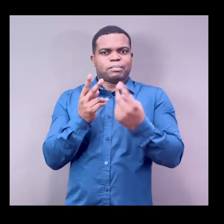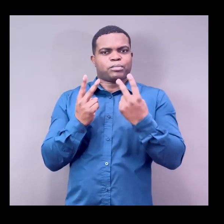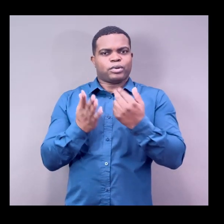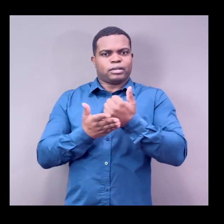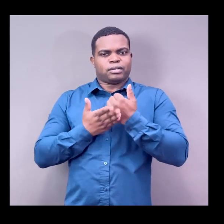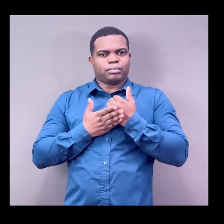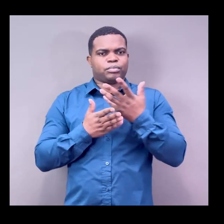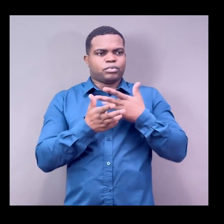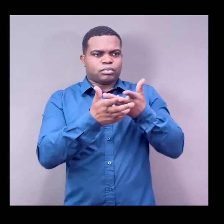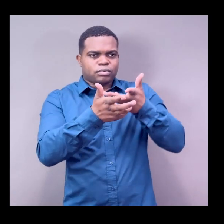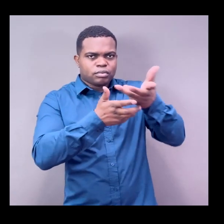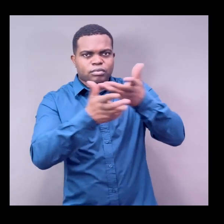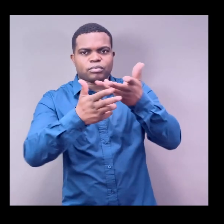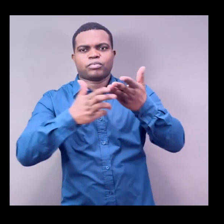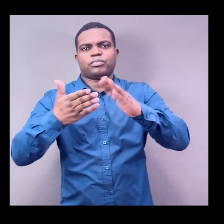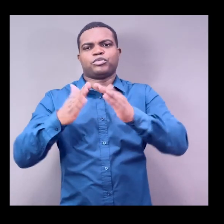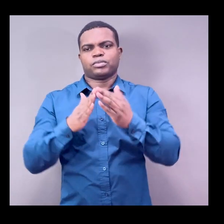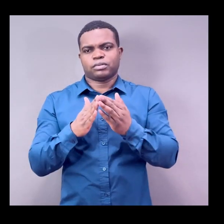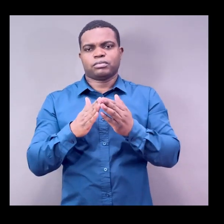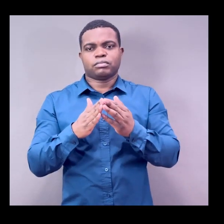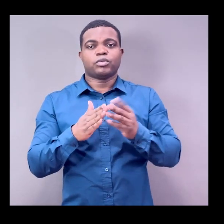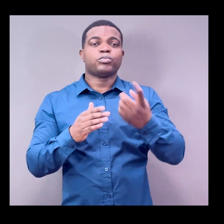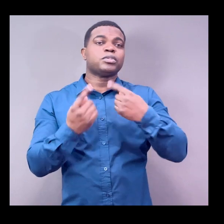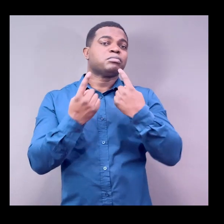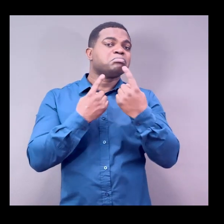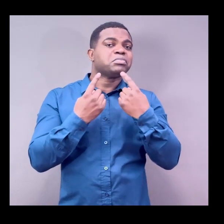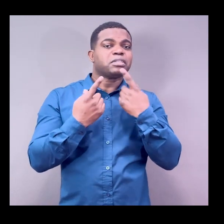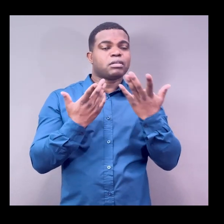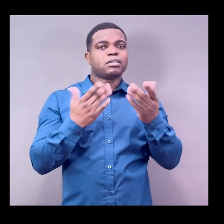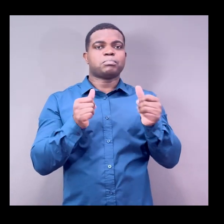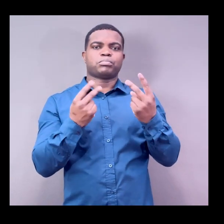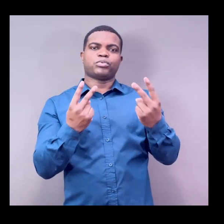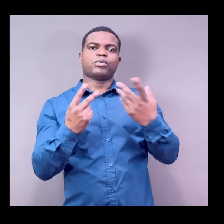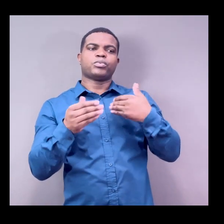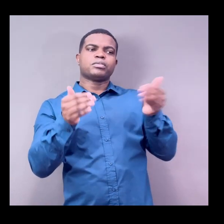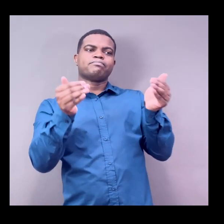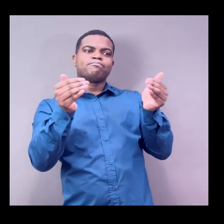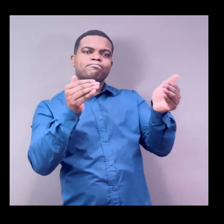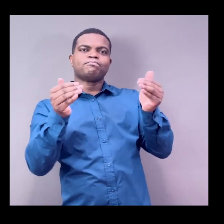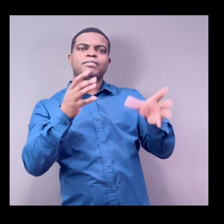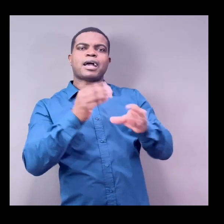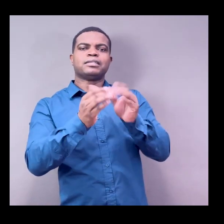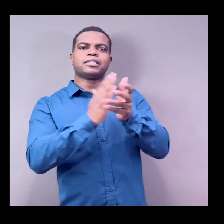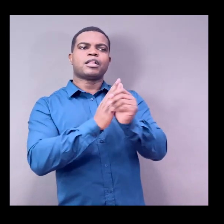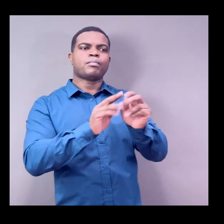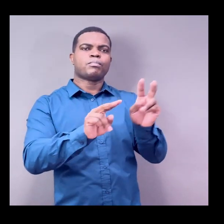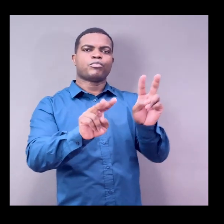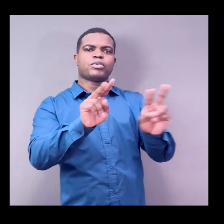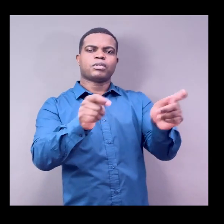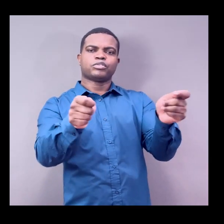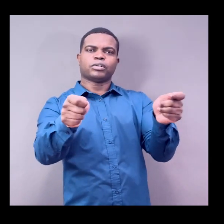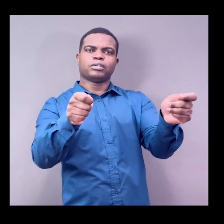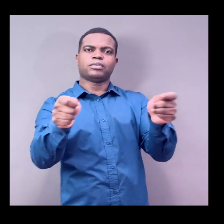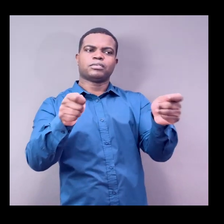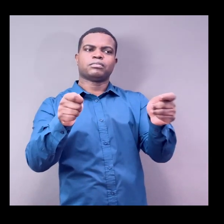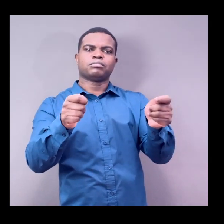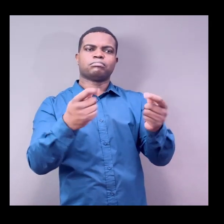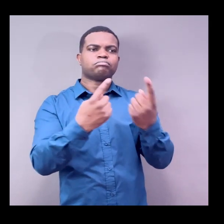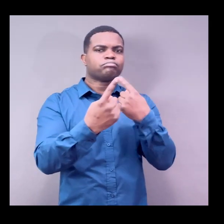need to implement community engagement initiative. I talked about facilitation and moderation skills as well as